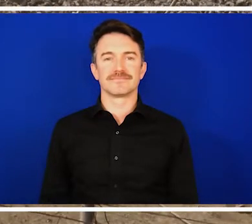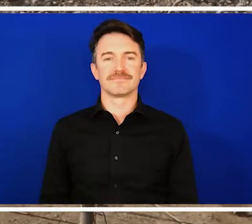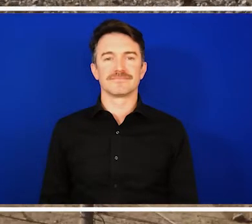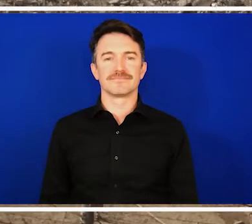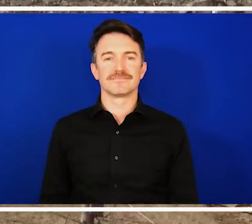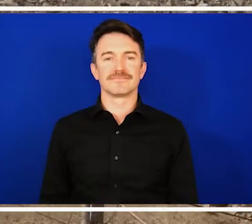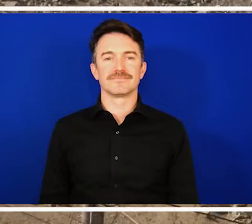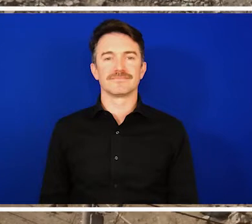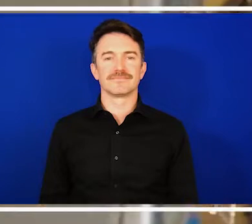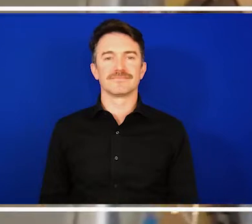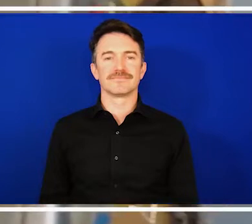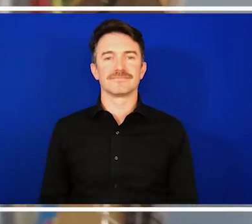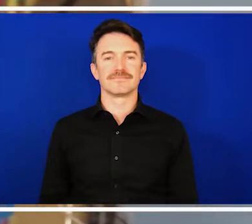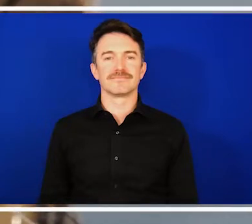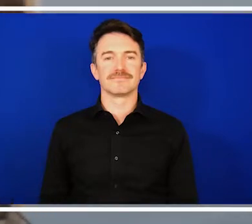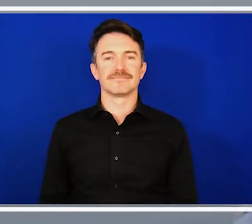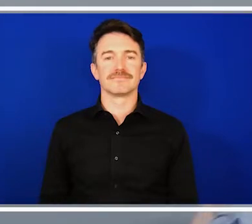Doctors arrive at Jocelyn's house.